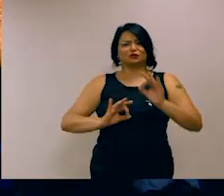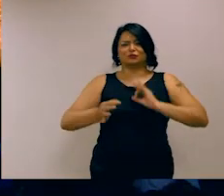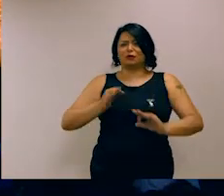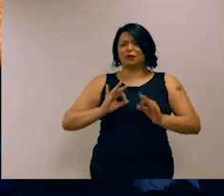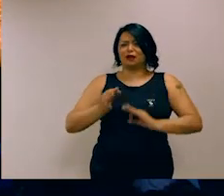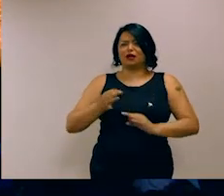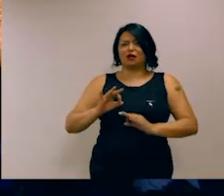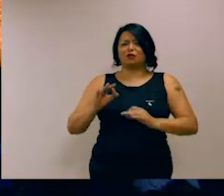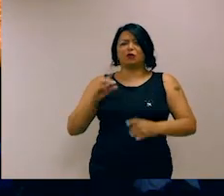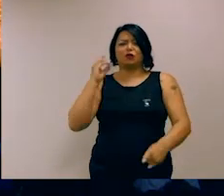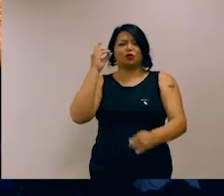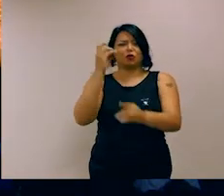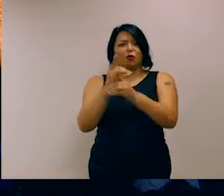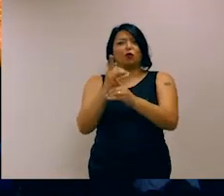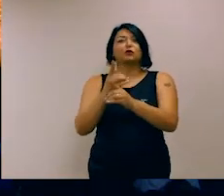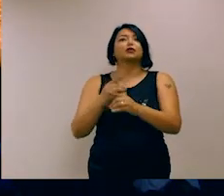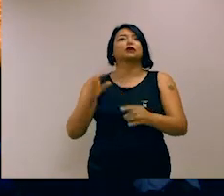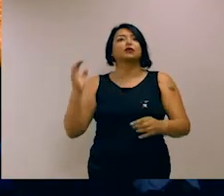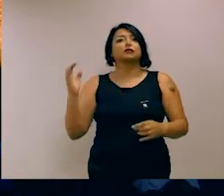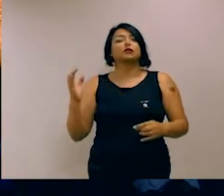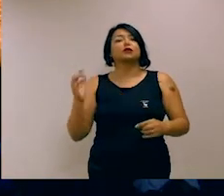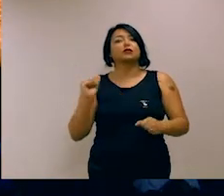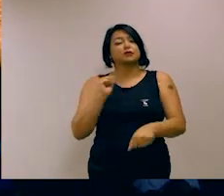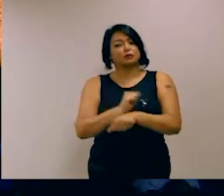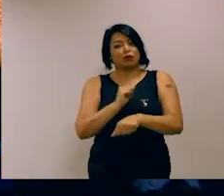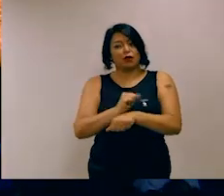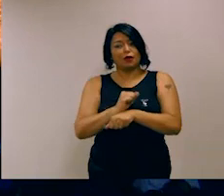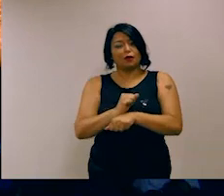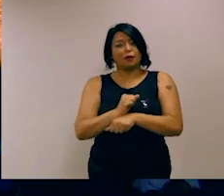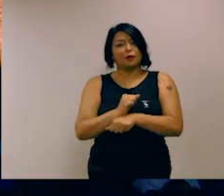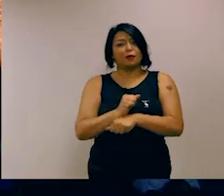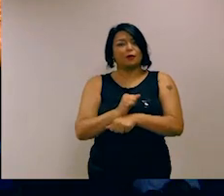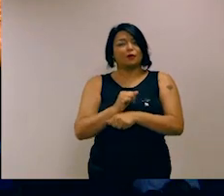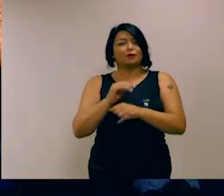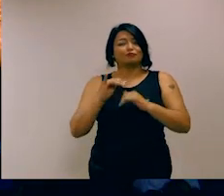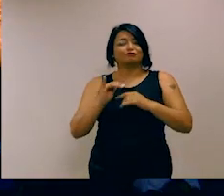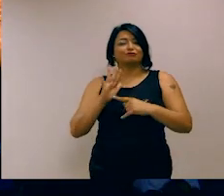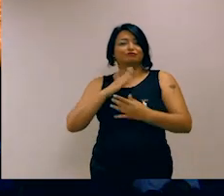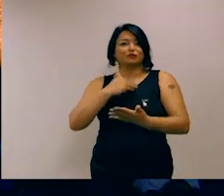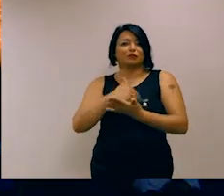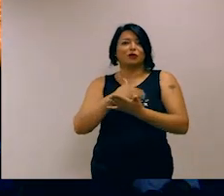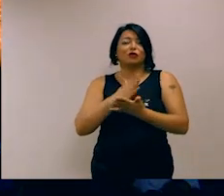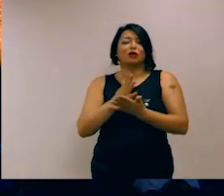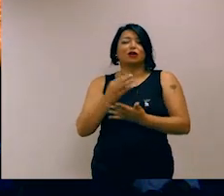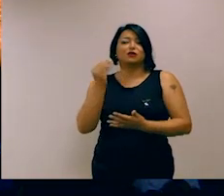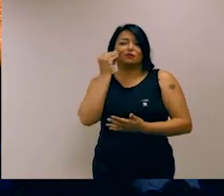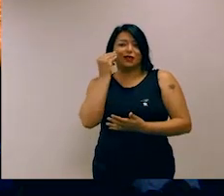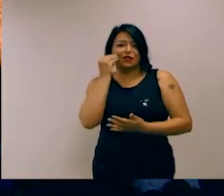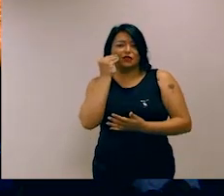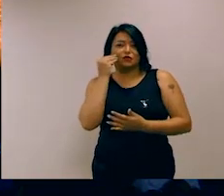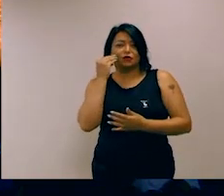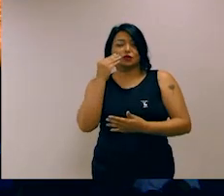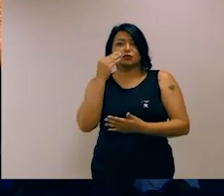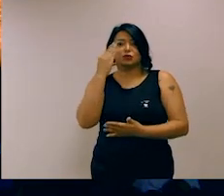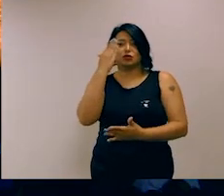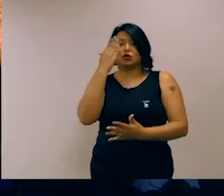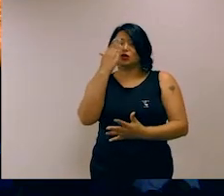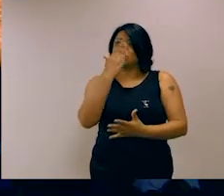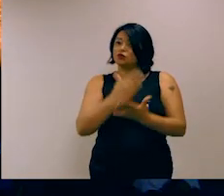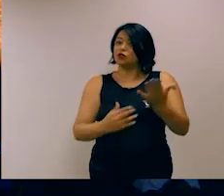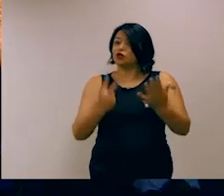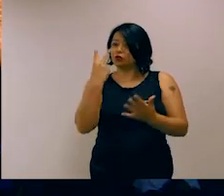the organizers of the event. And I truly hope to be able to share this experience with you that we're going to divide in two